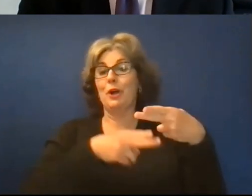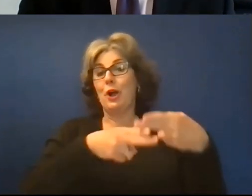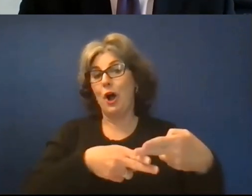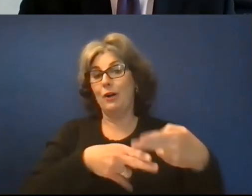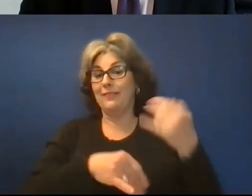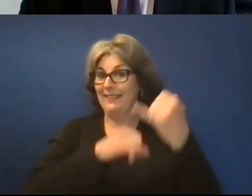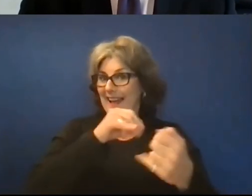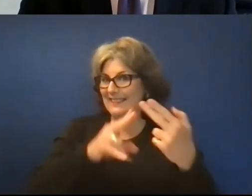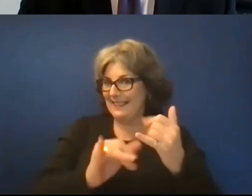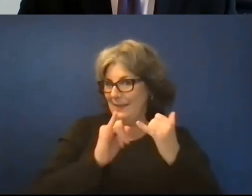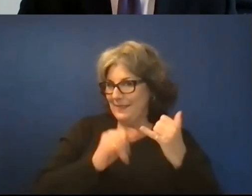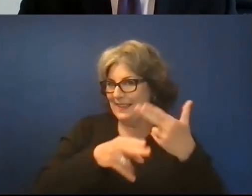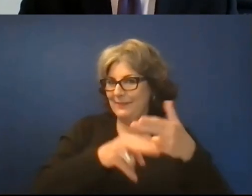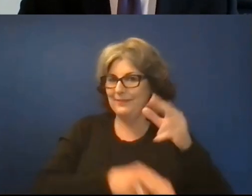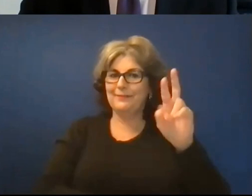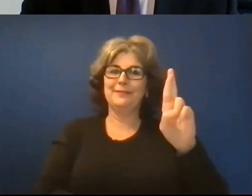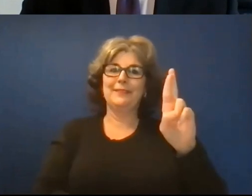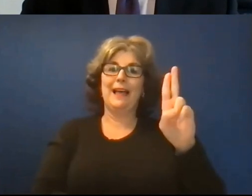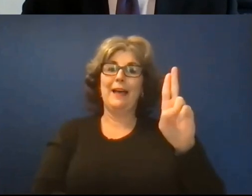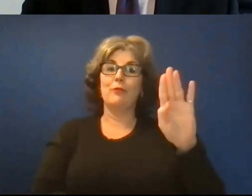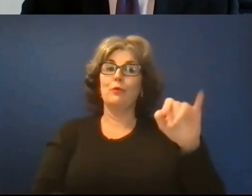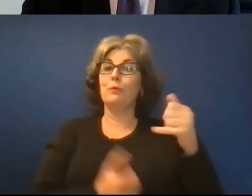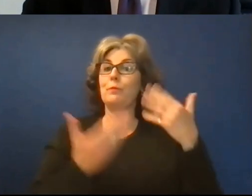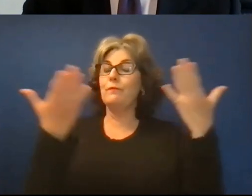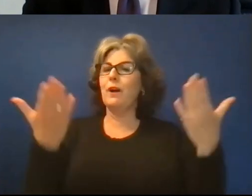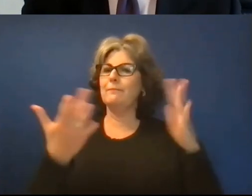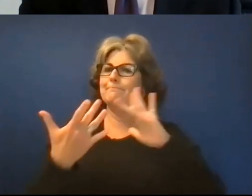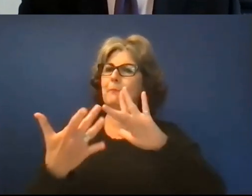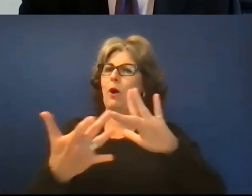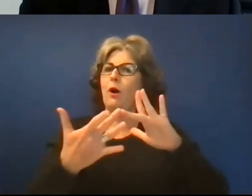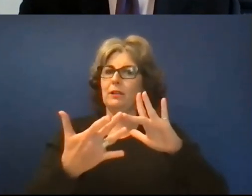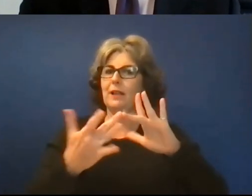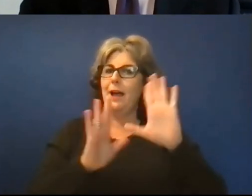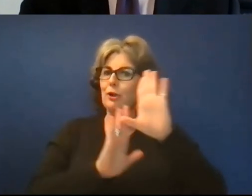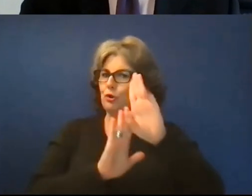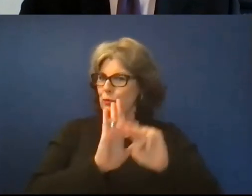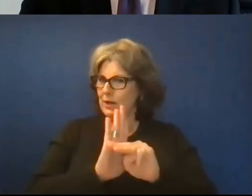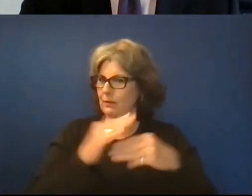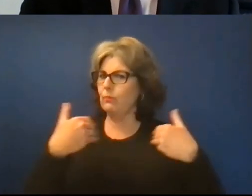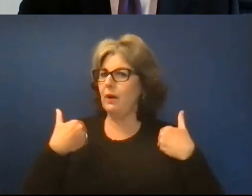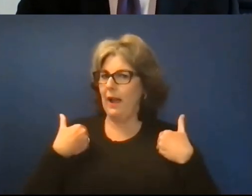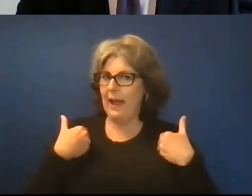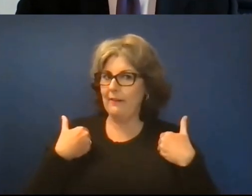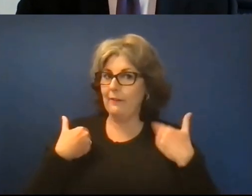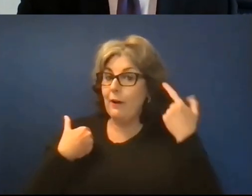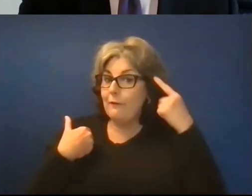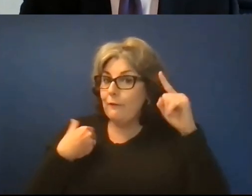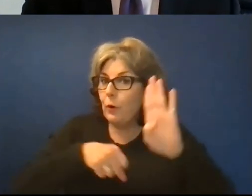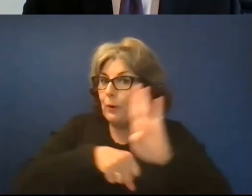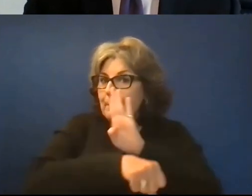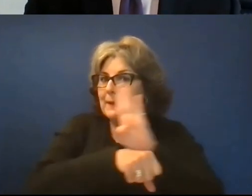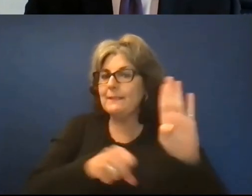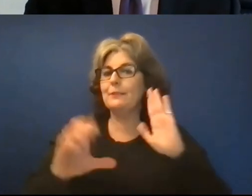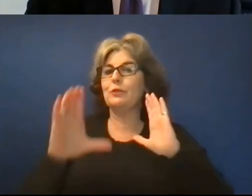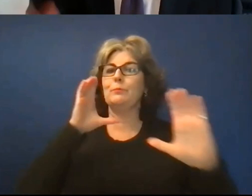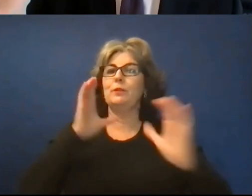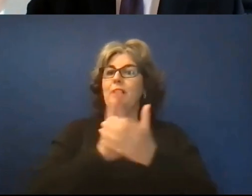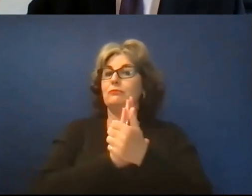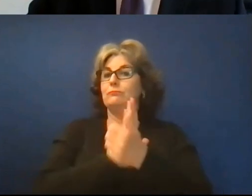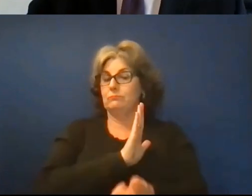my last name. And we provide an online curriculum for business communication